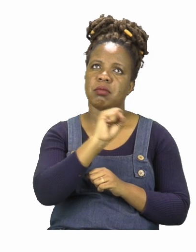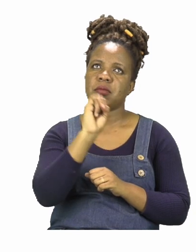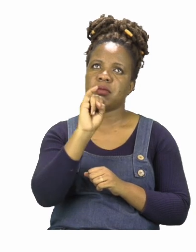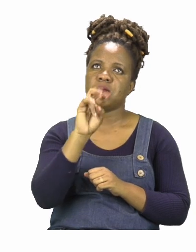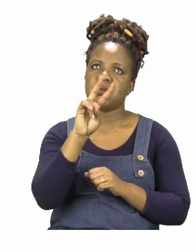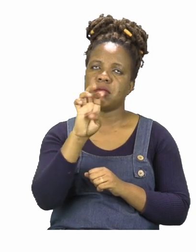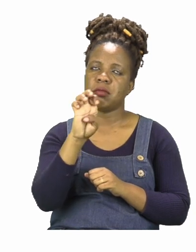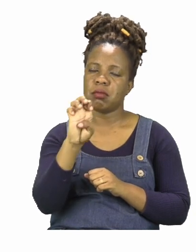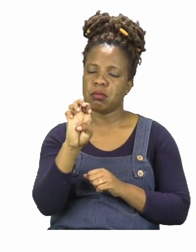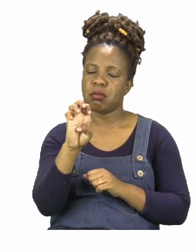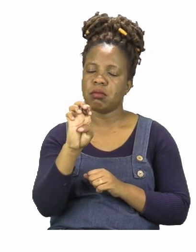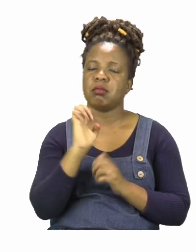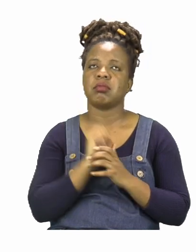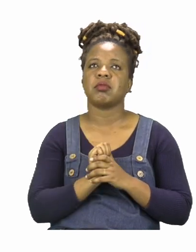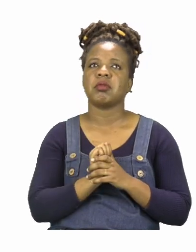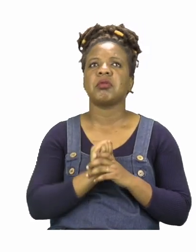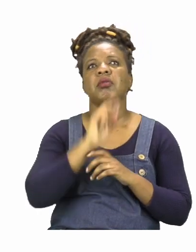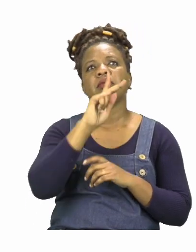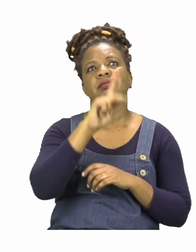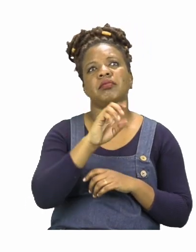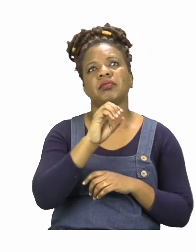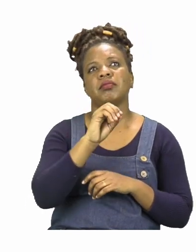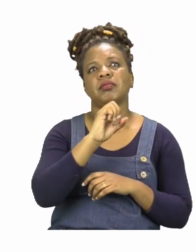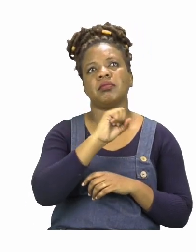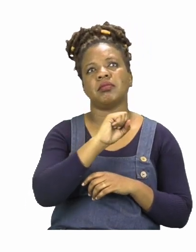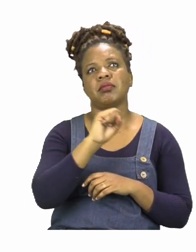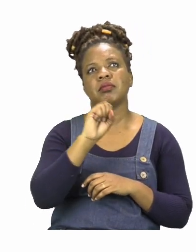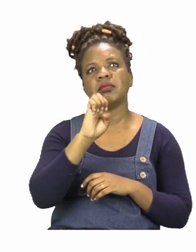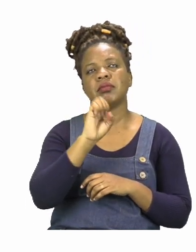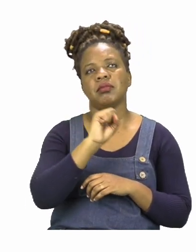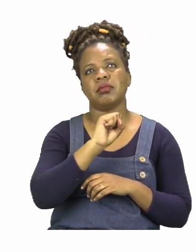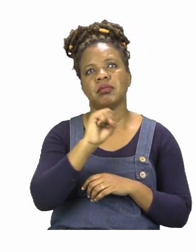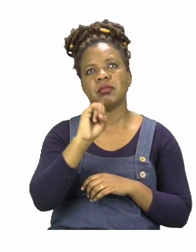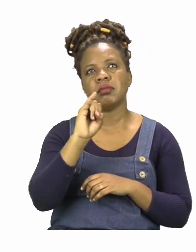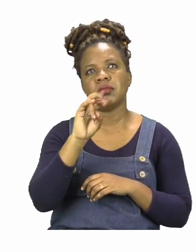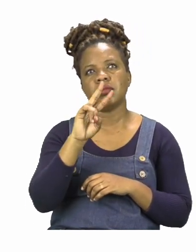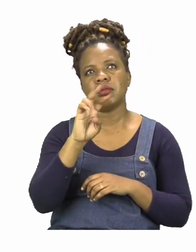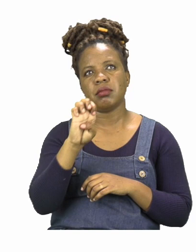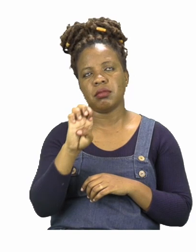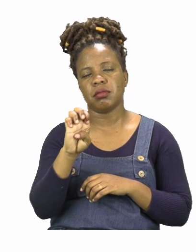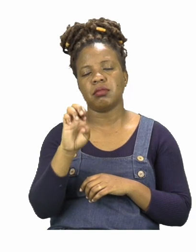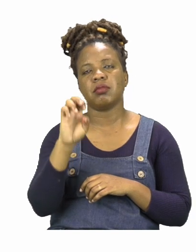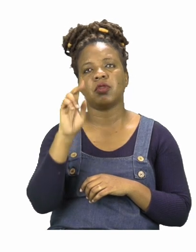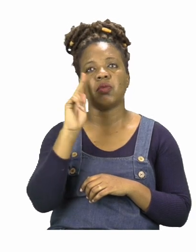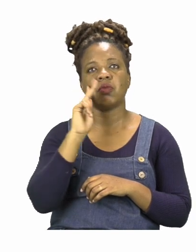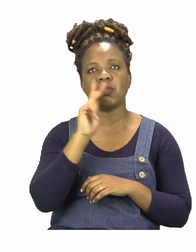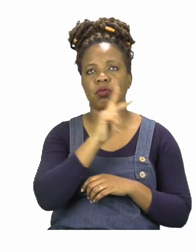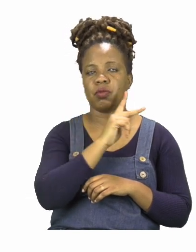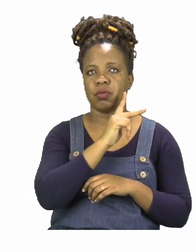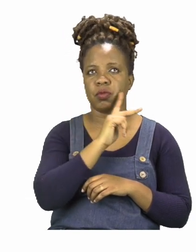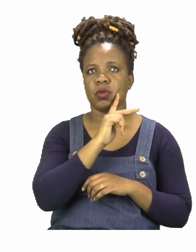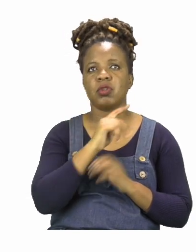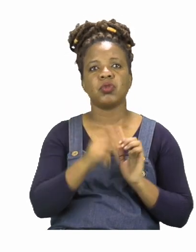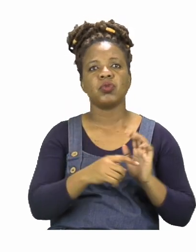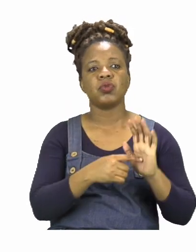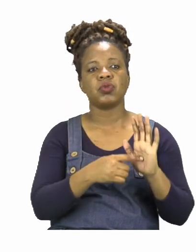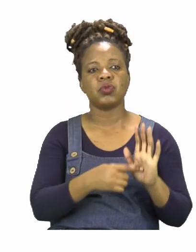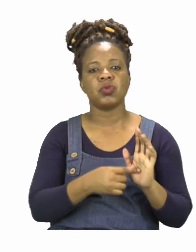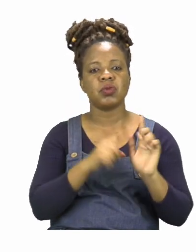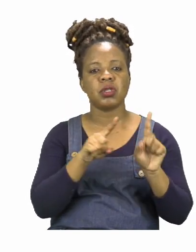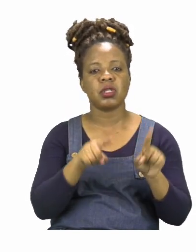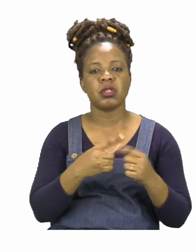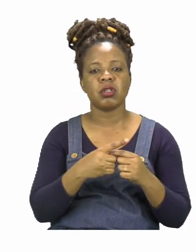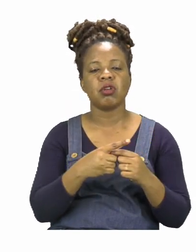ownership, what belongs to whom. In this case, we have 9 sentences that we need to